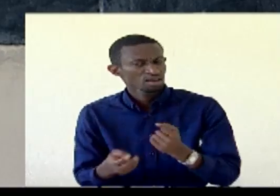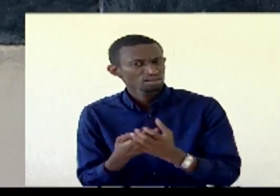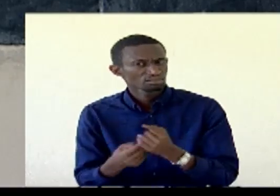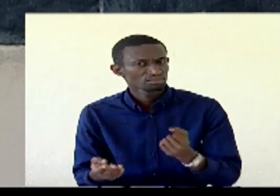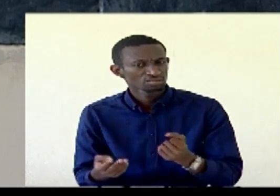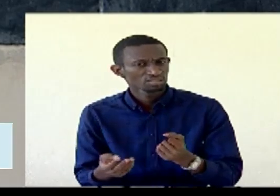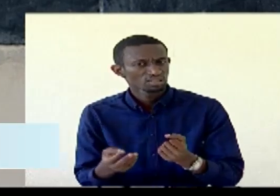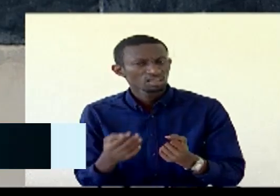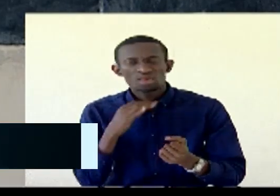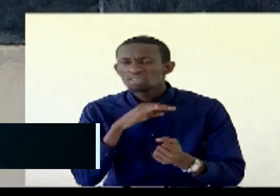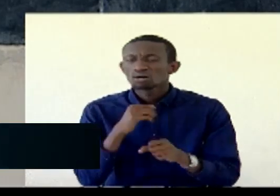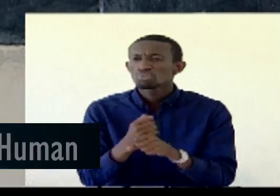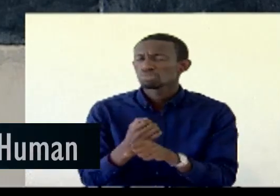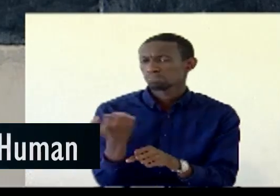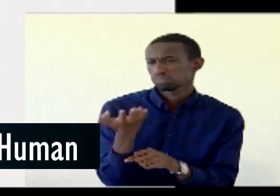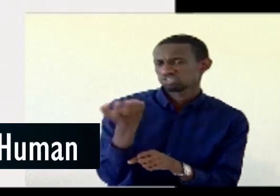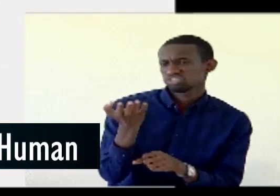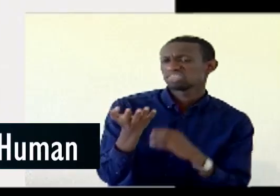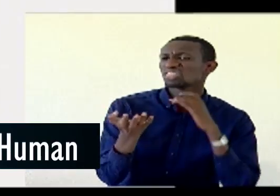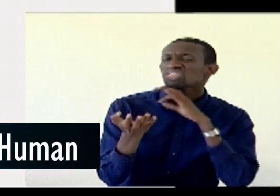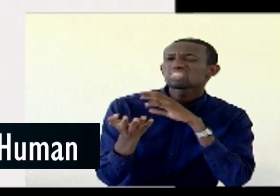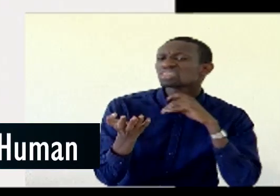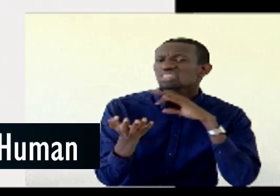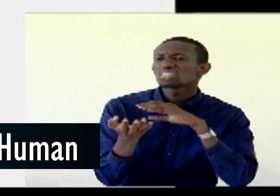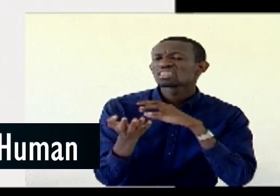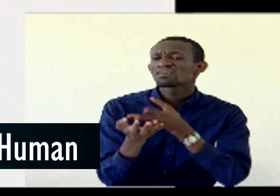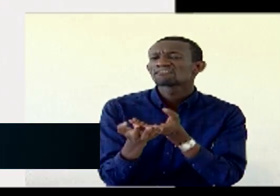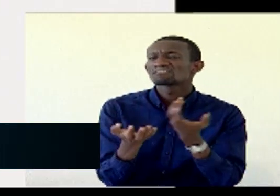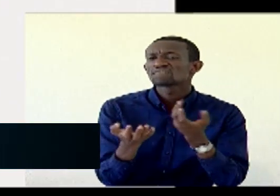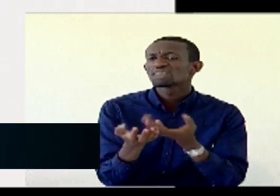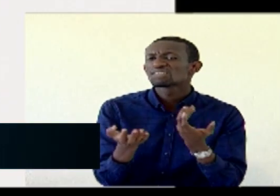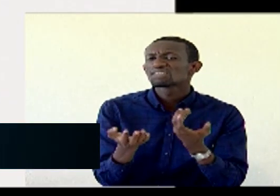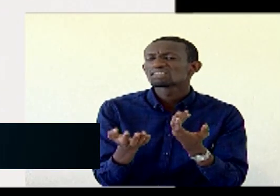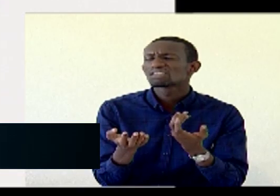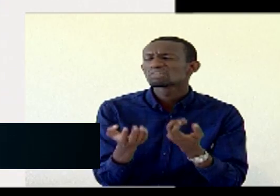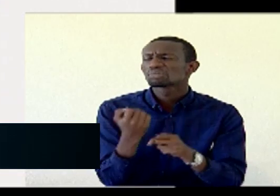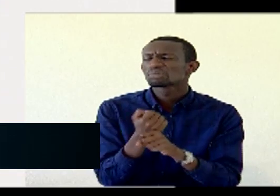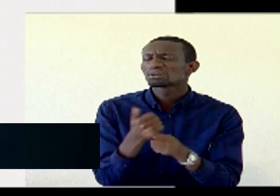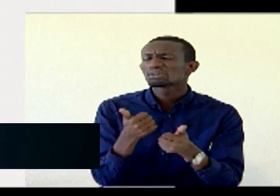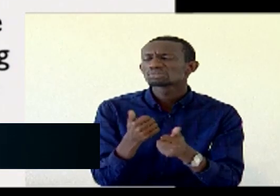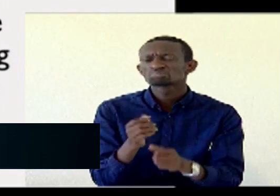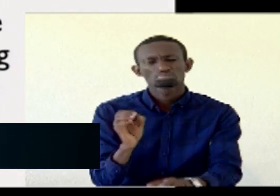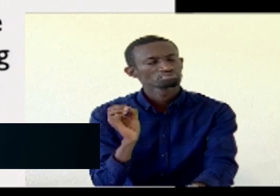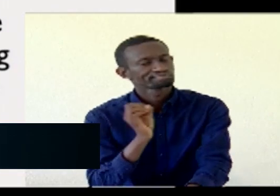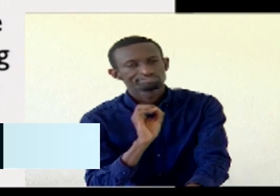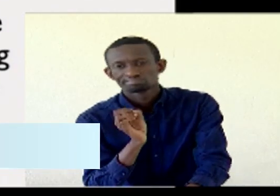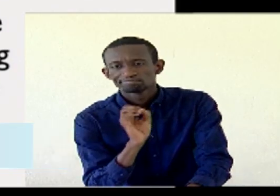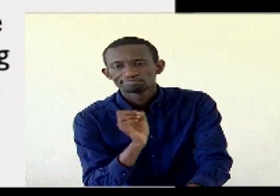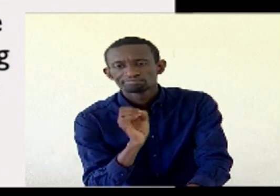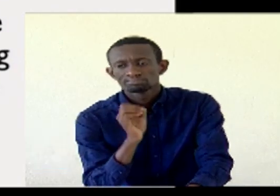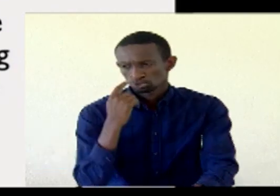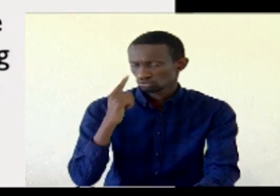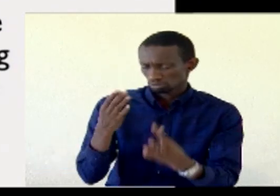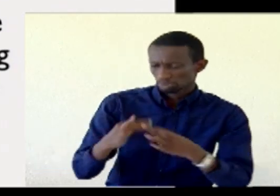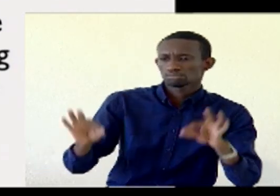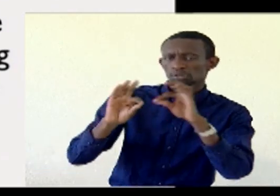filtering, removing of wastes from the blood is not going to be done properly. Let's have another